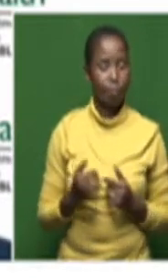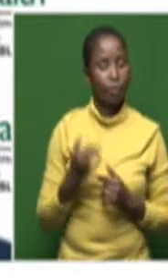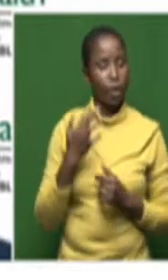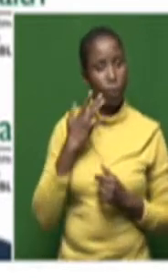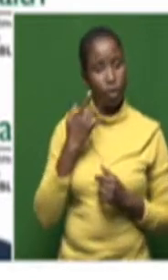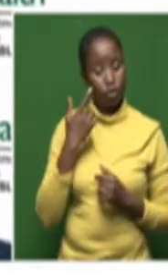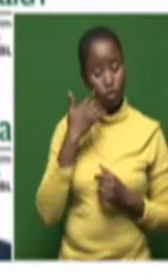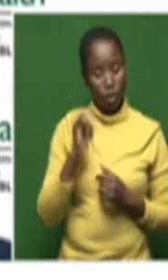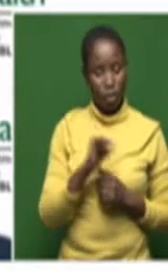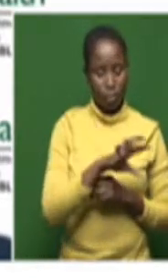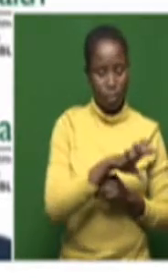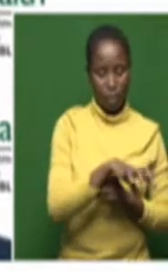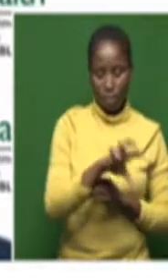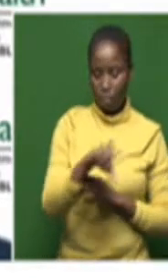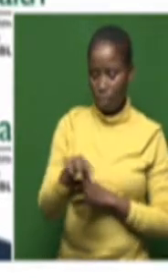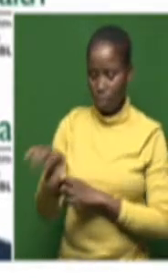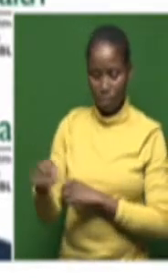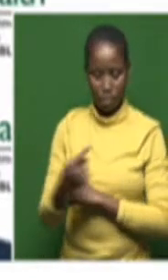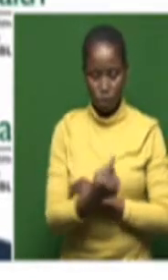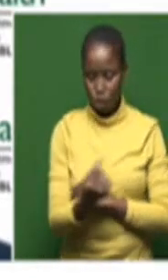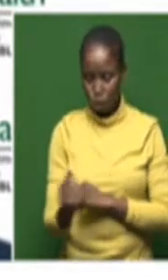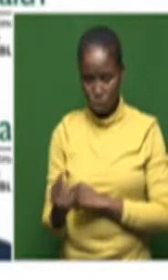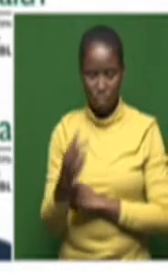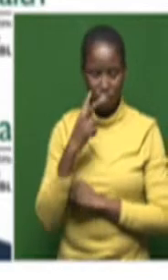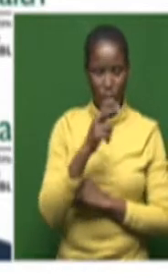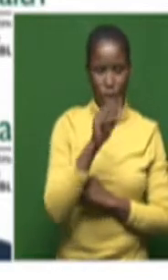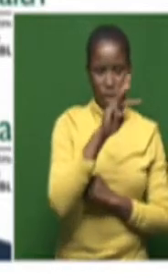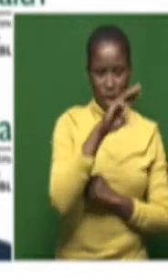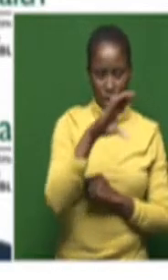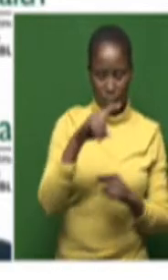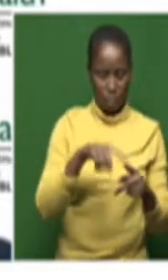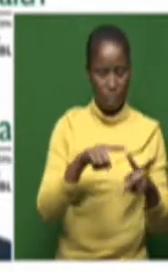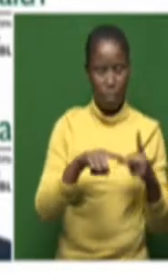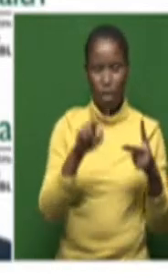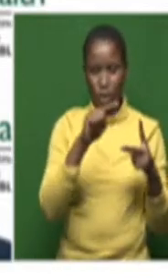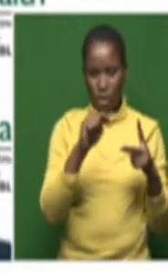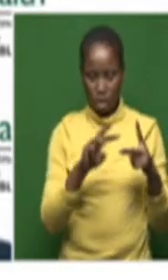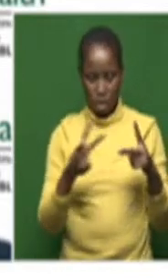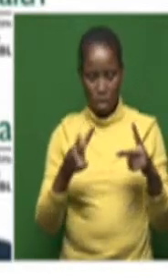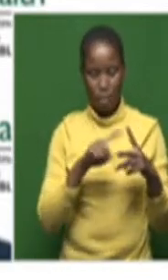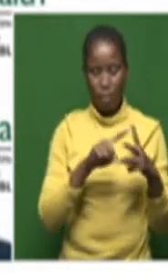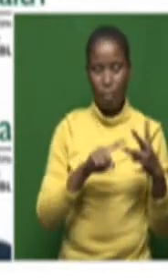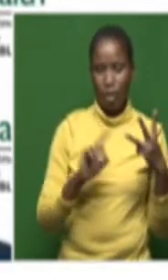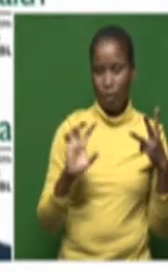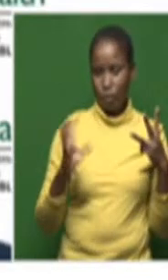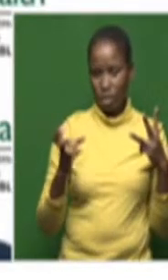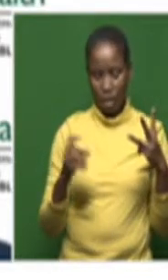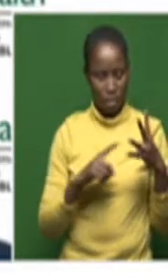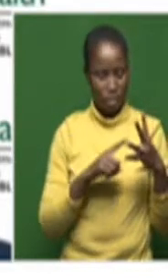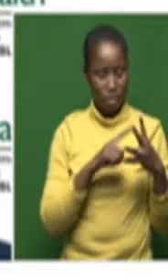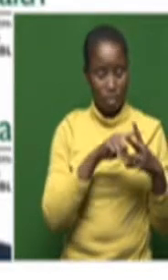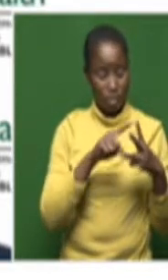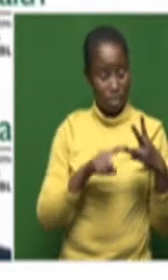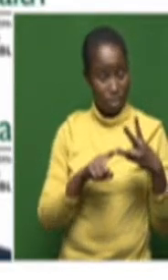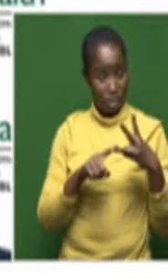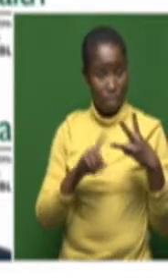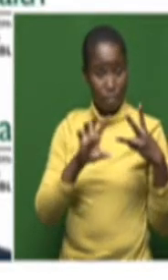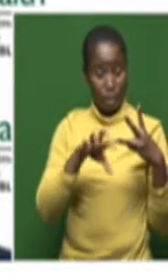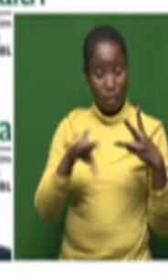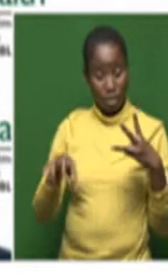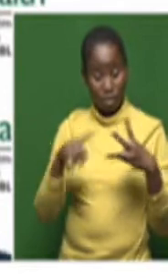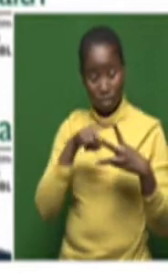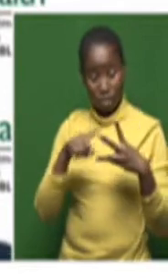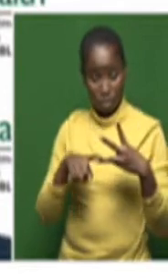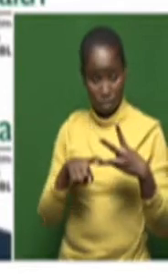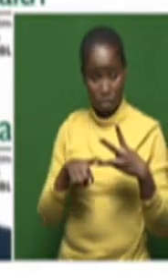individual provinces, like the Western Cape, the Northern Cape, and the Free State, especially those three provinces.